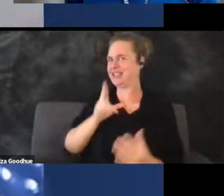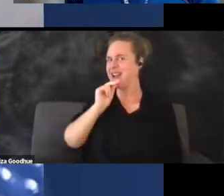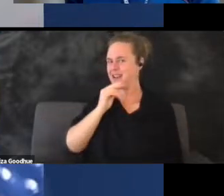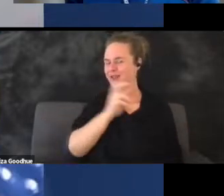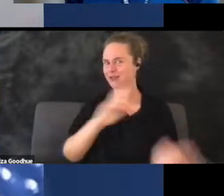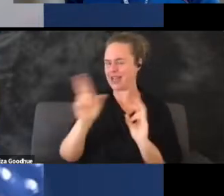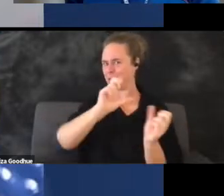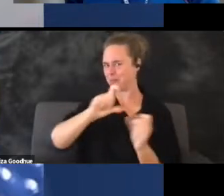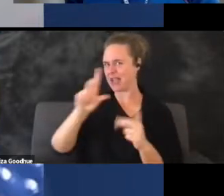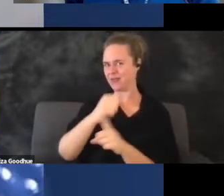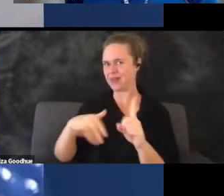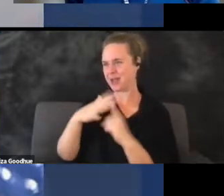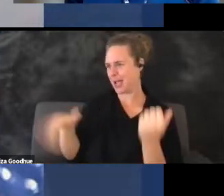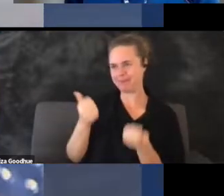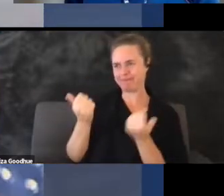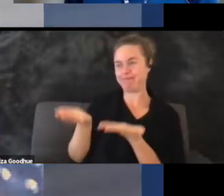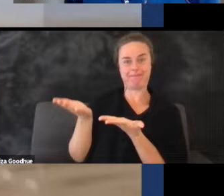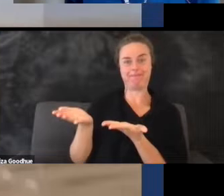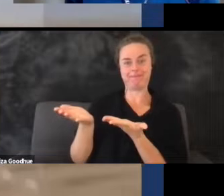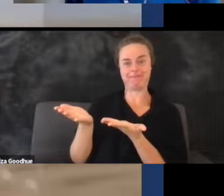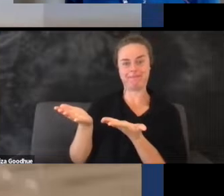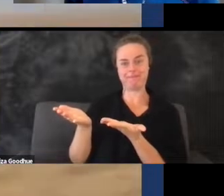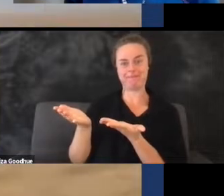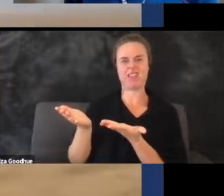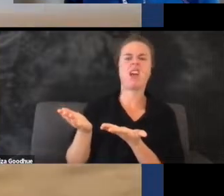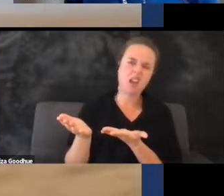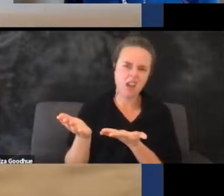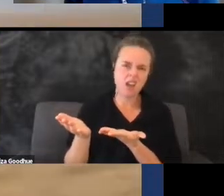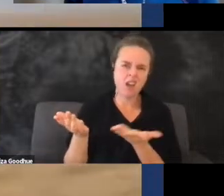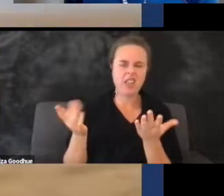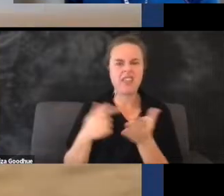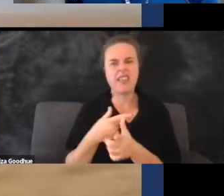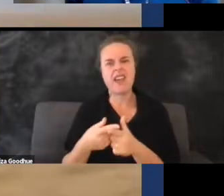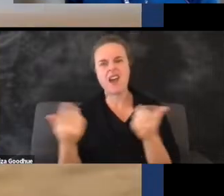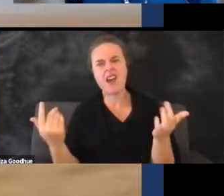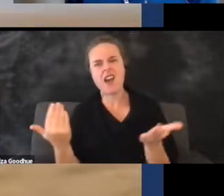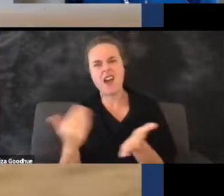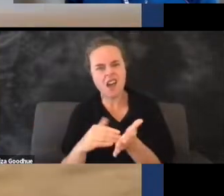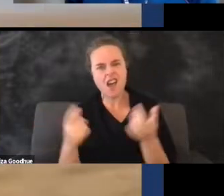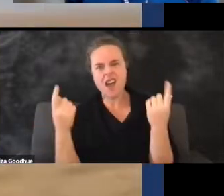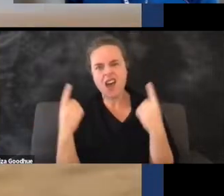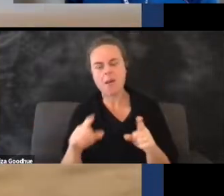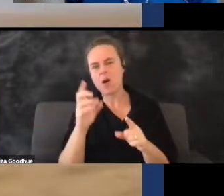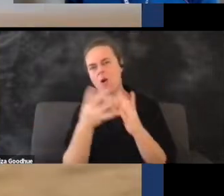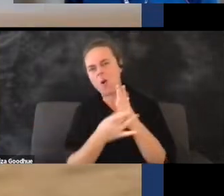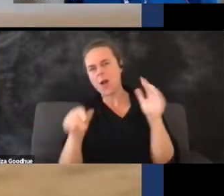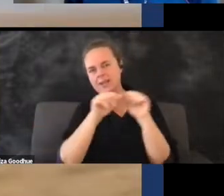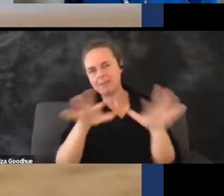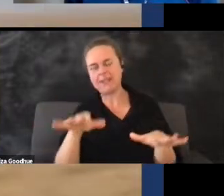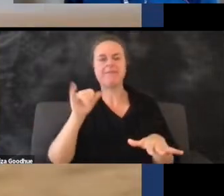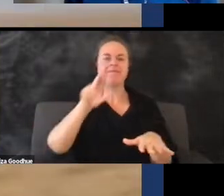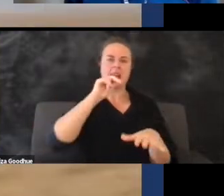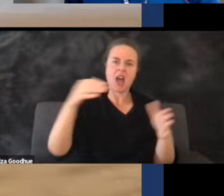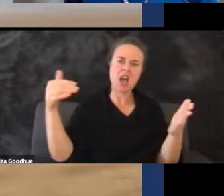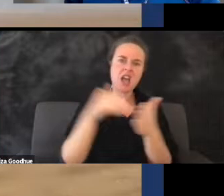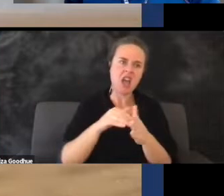environment, and lo and behold, there's another oil spill. And so what happens to the duck? Again, he's injured. And so